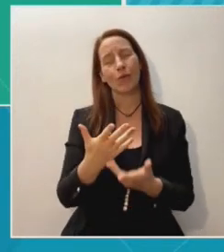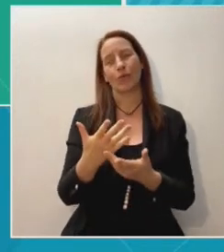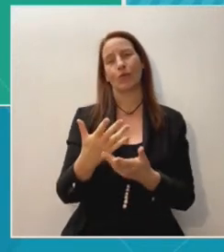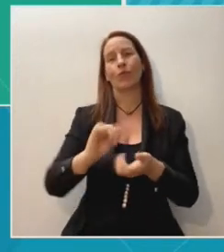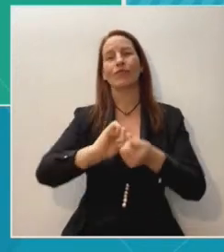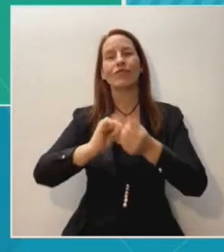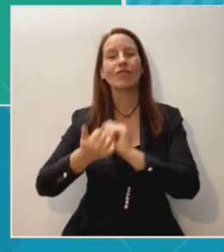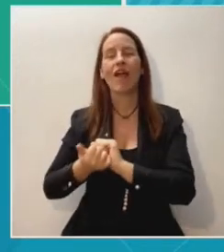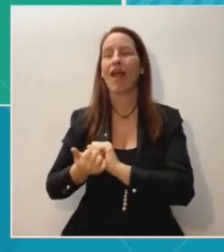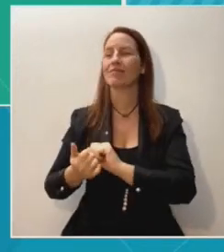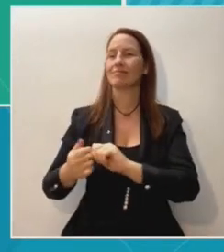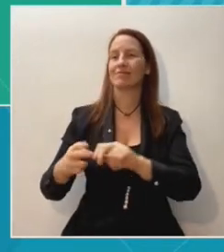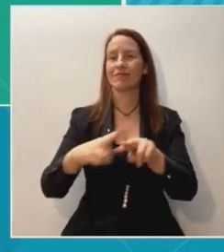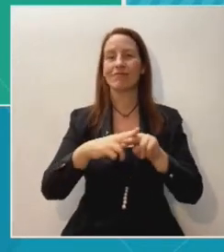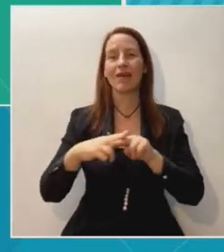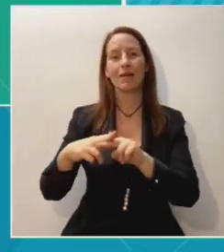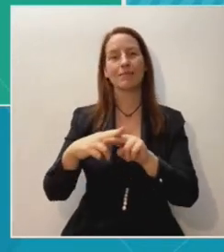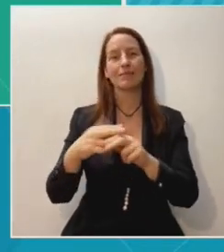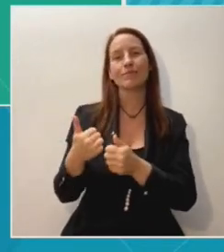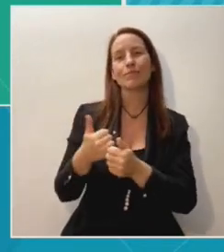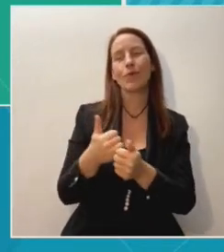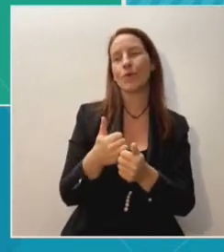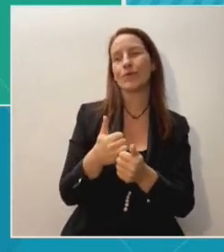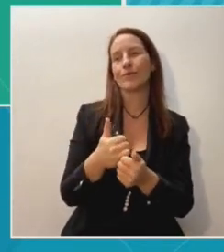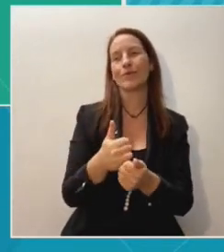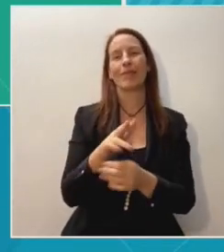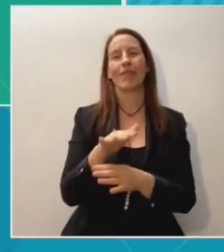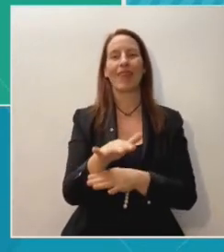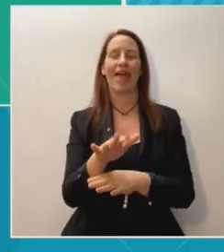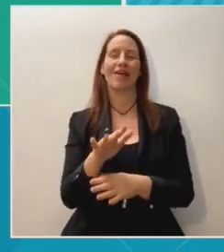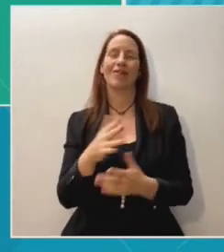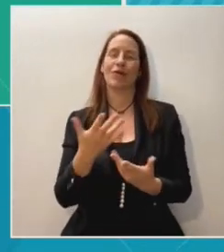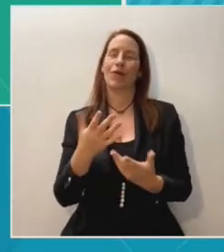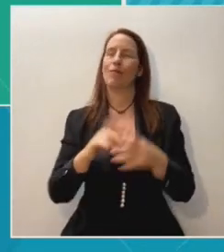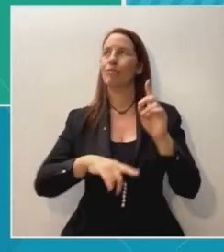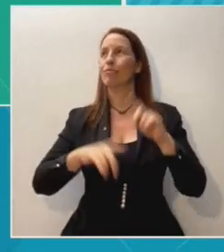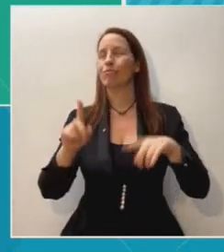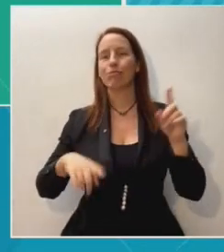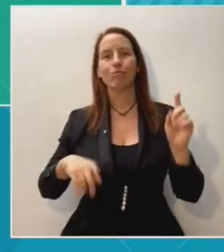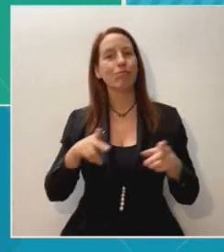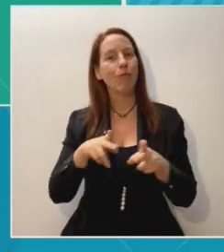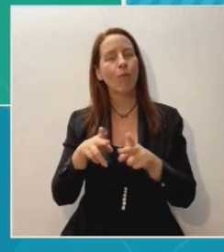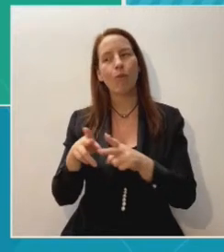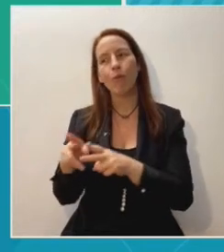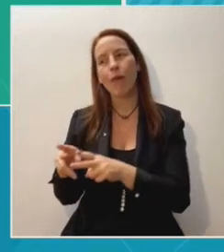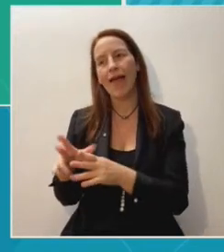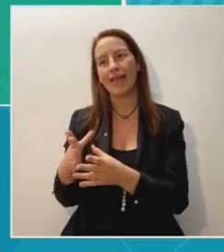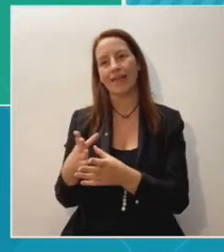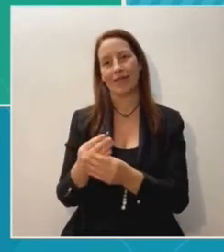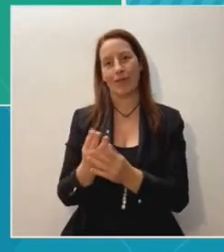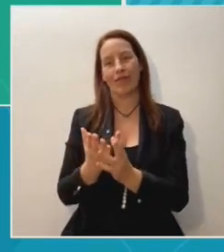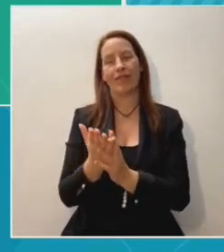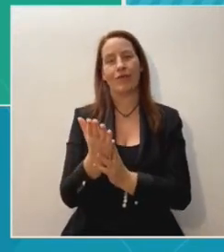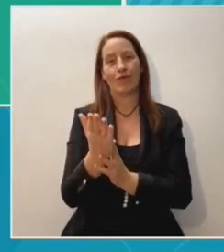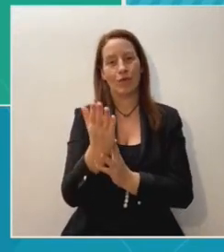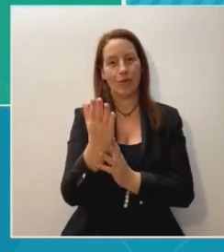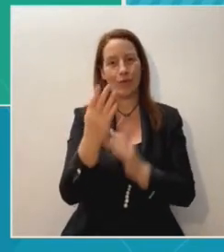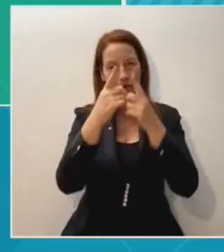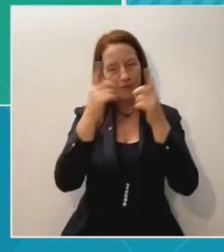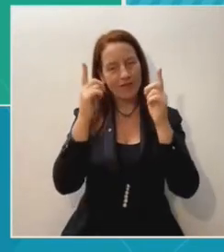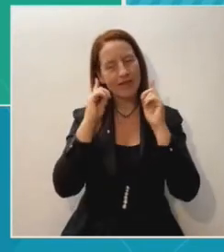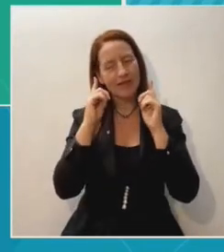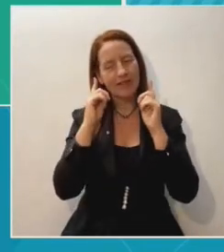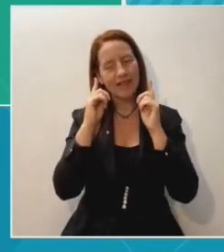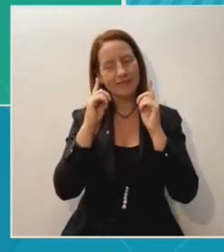who have been there for you in so many ways during your time with us. And I know that amongst